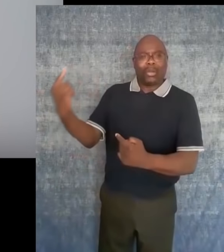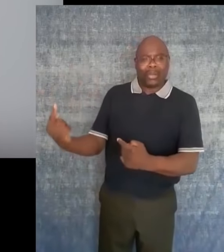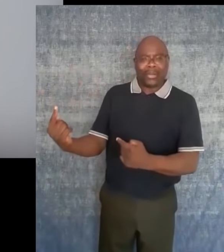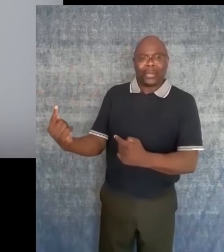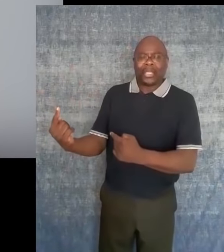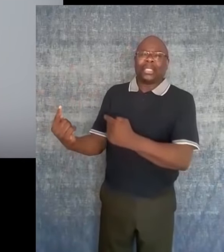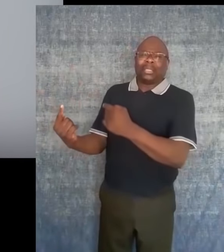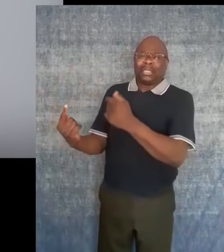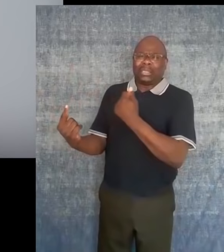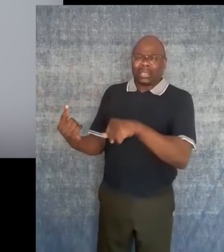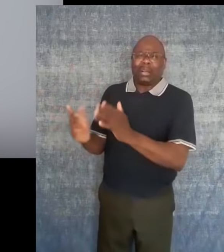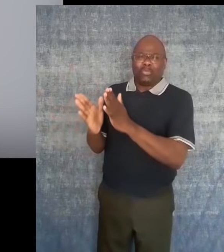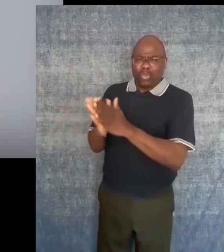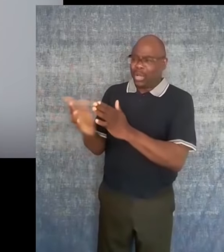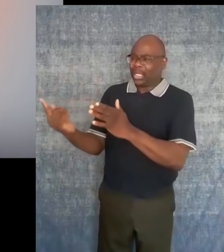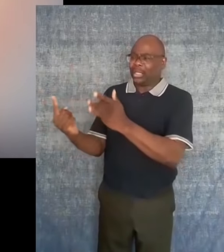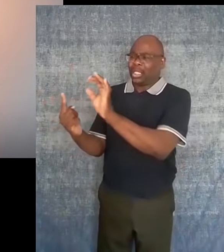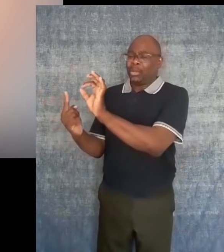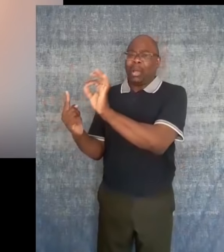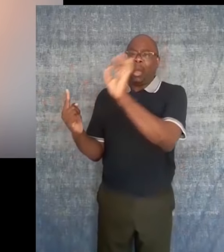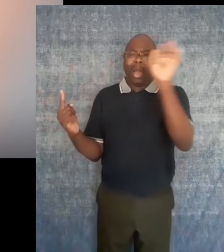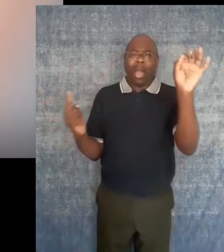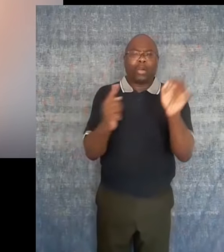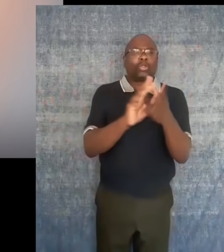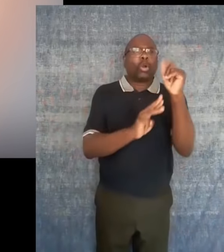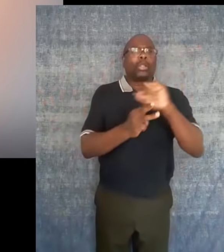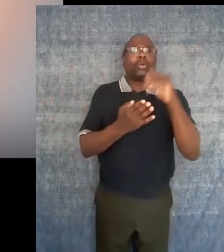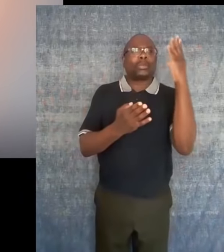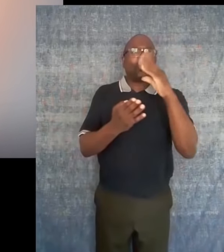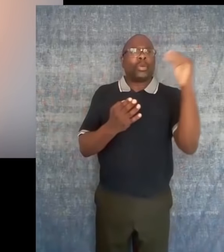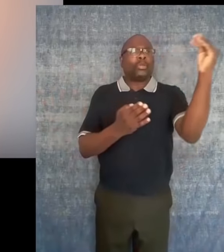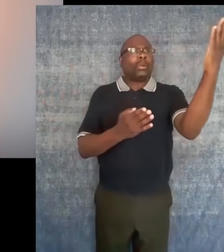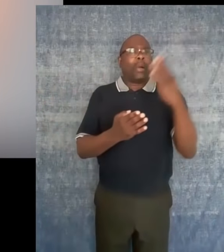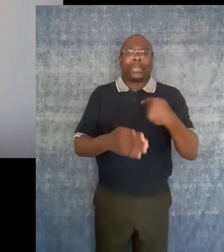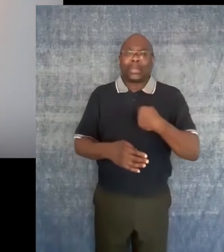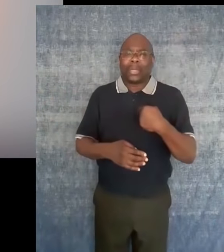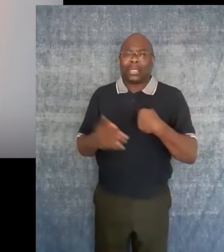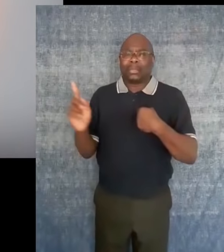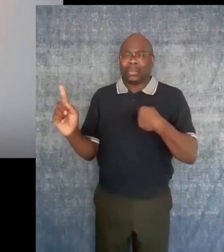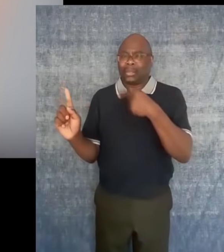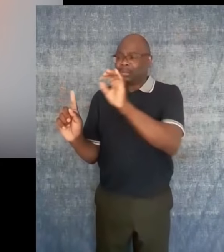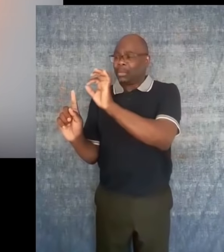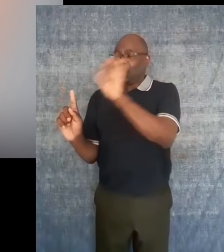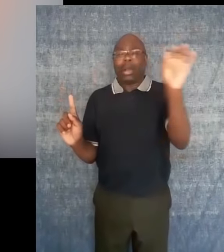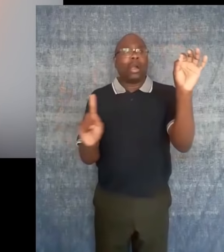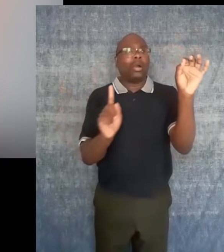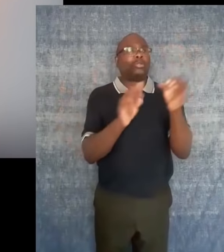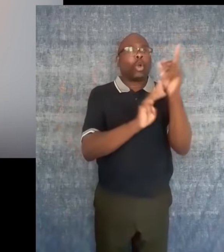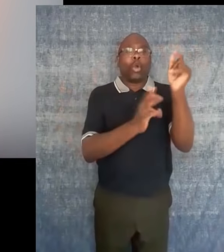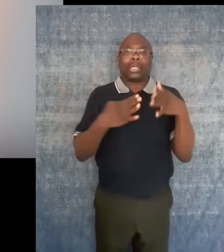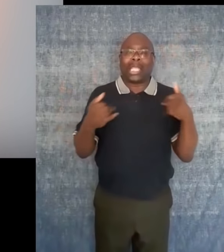As he began to pray at the door, he began to ask God the Holy Ghost to visit me. He began to ask God to heal my